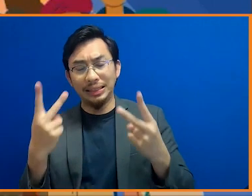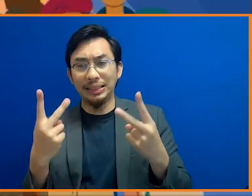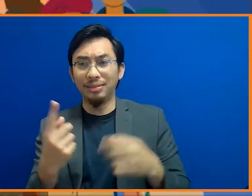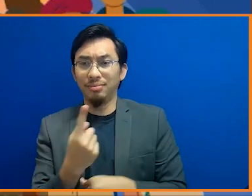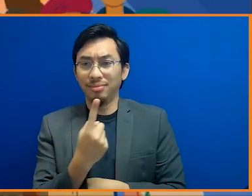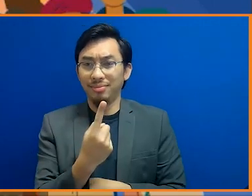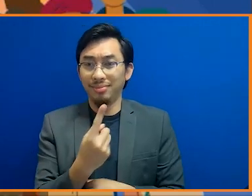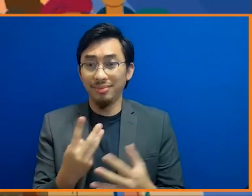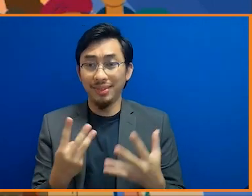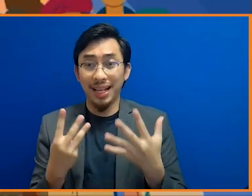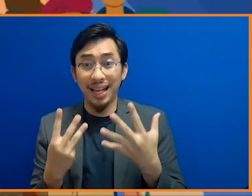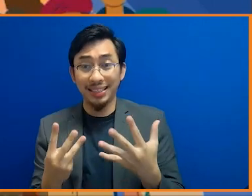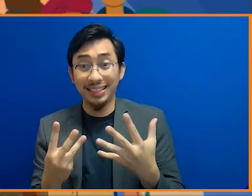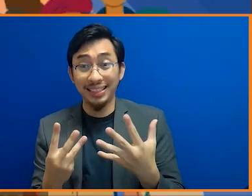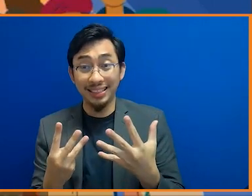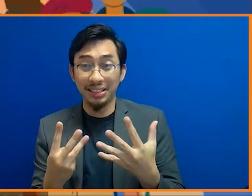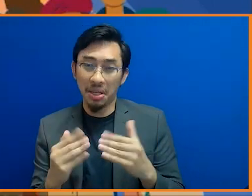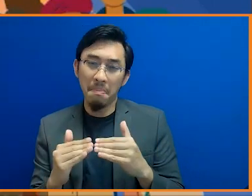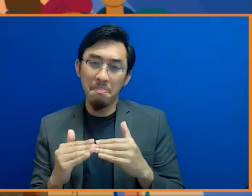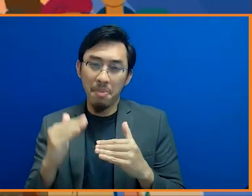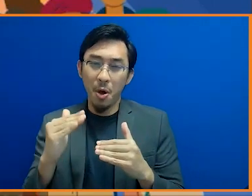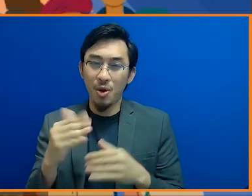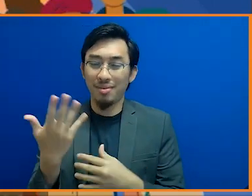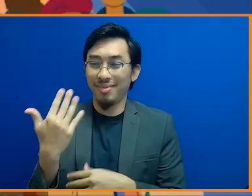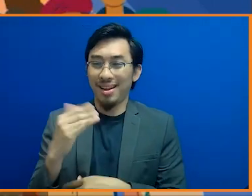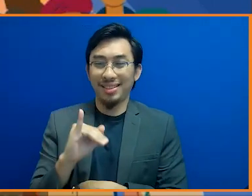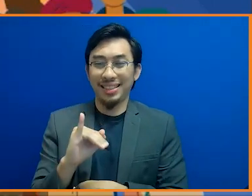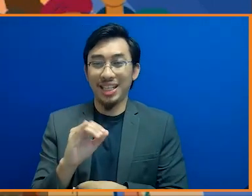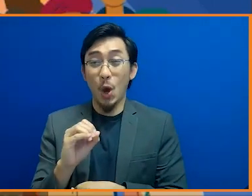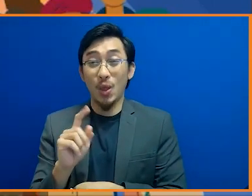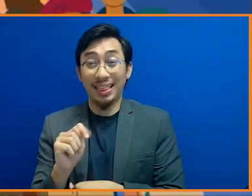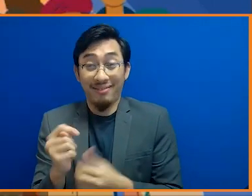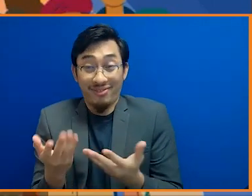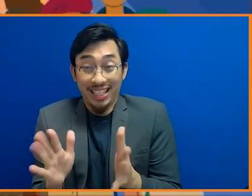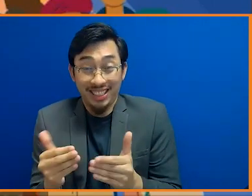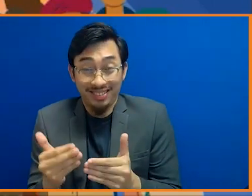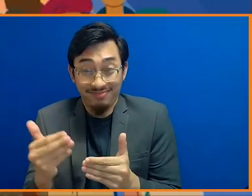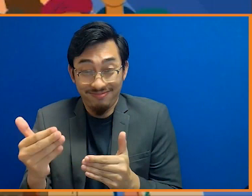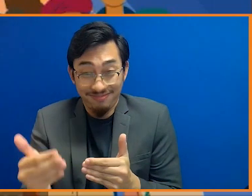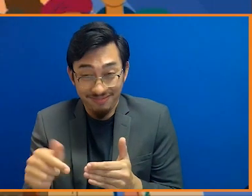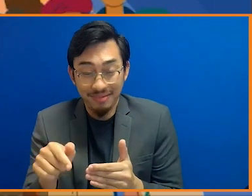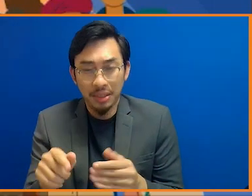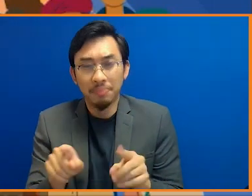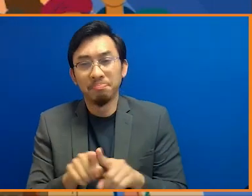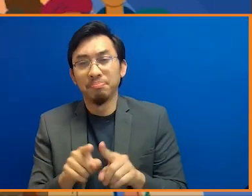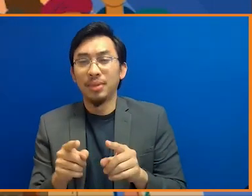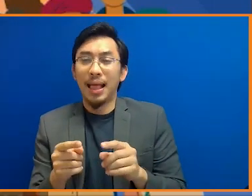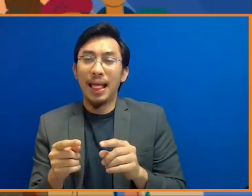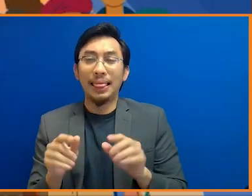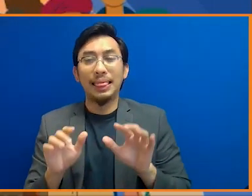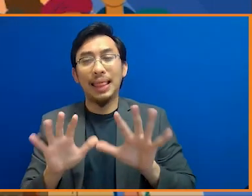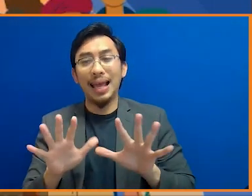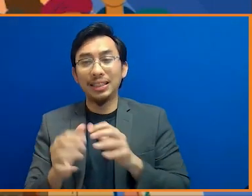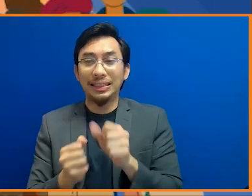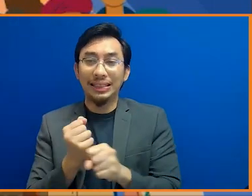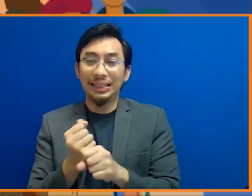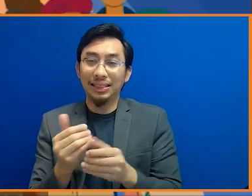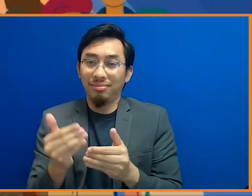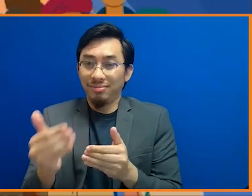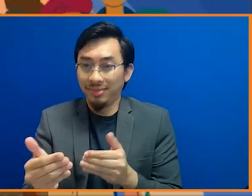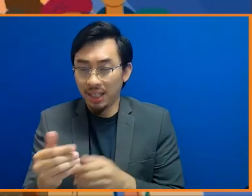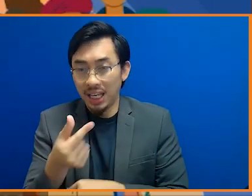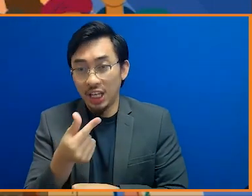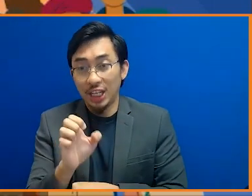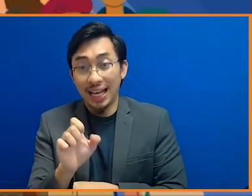already witnessed almost 18, more than 18 years after the IoT. and more than 10 years after